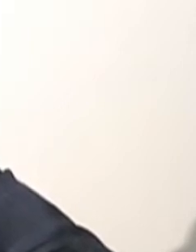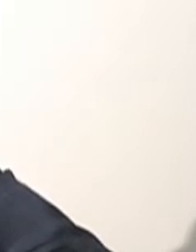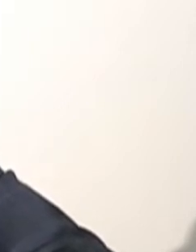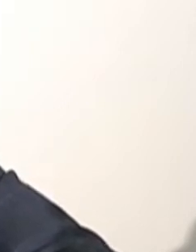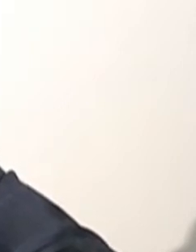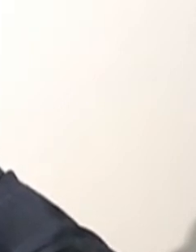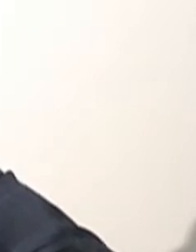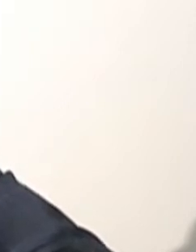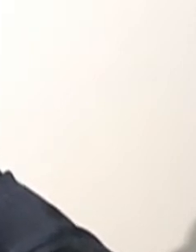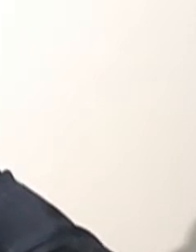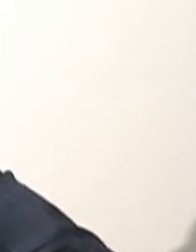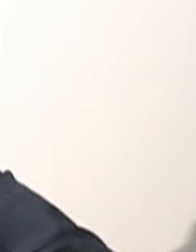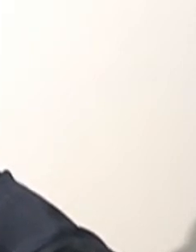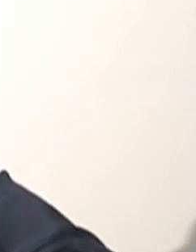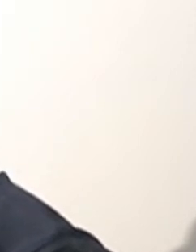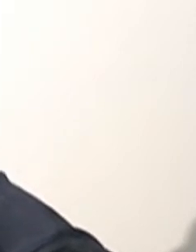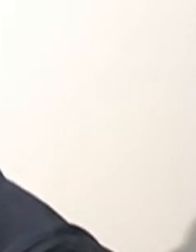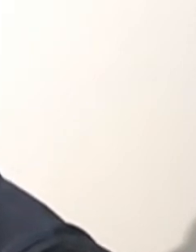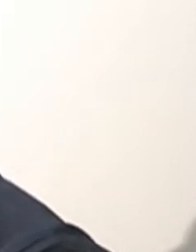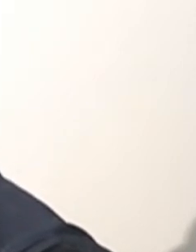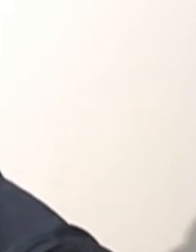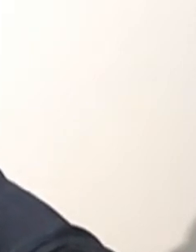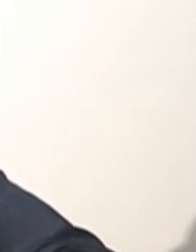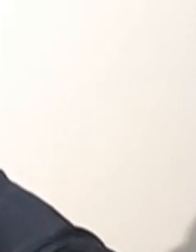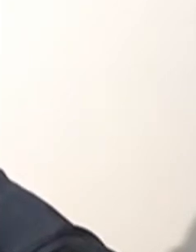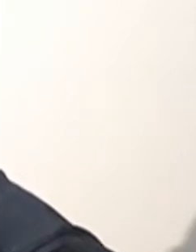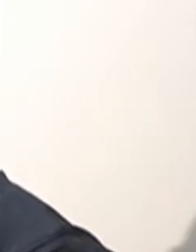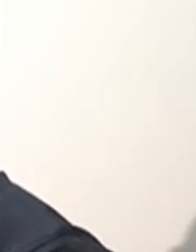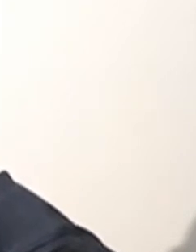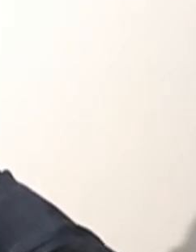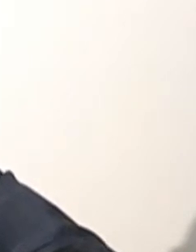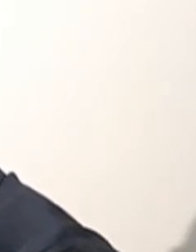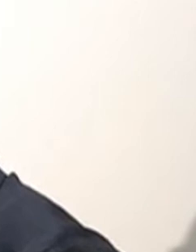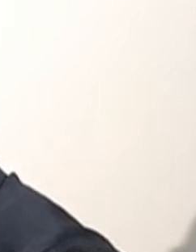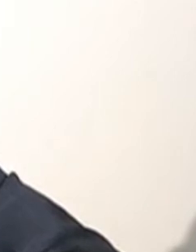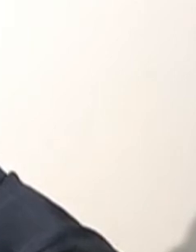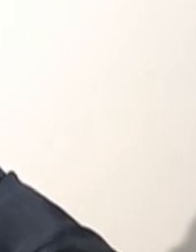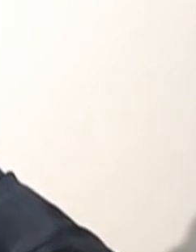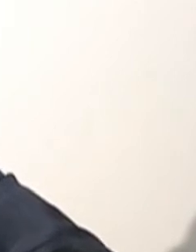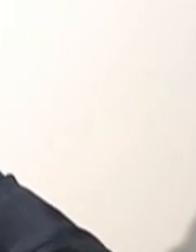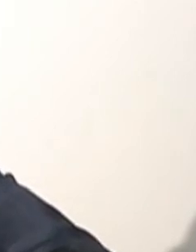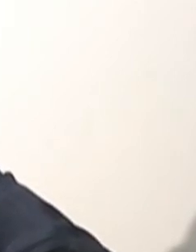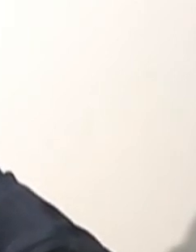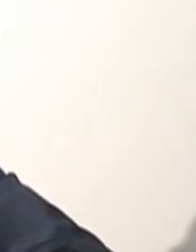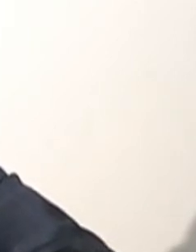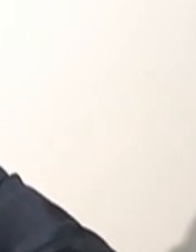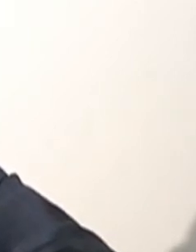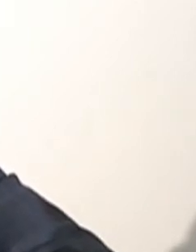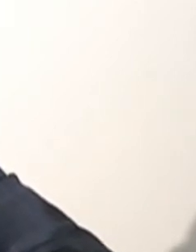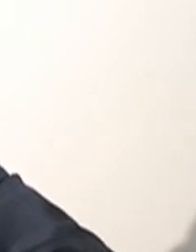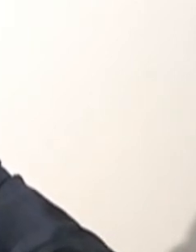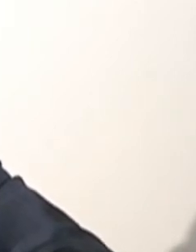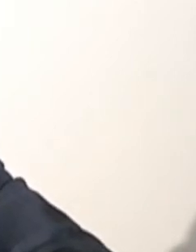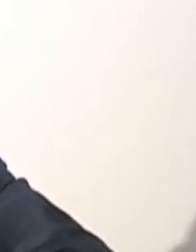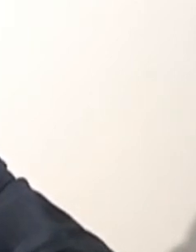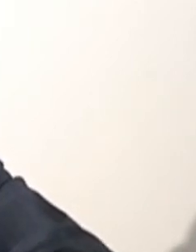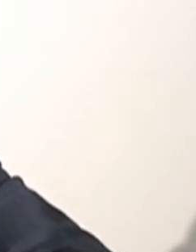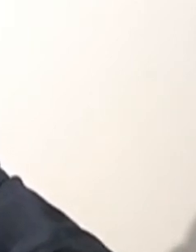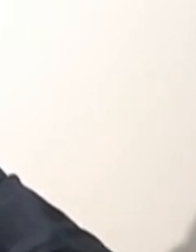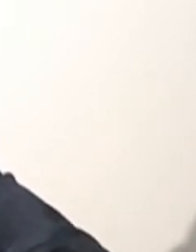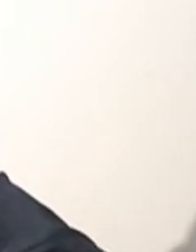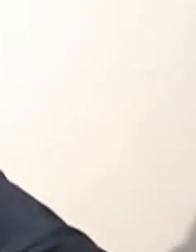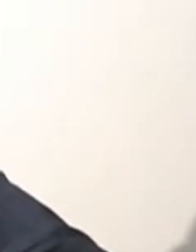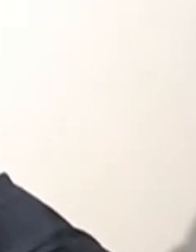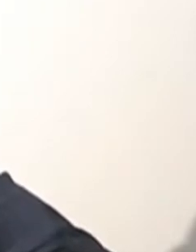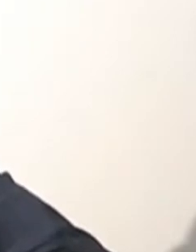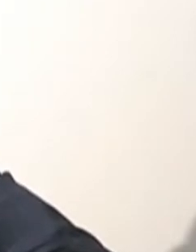missing getting together with the family, with the friends, birthday parties, you know, nice weddings and